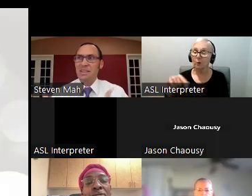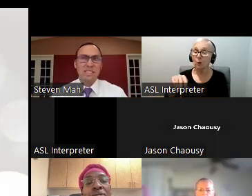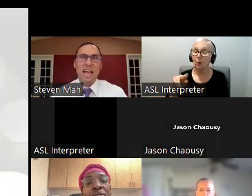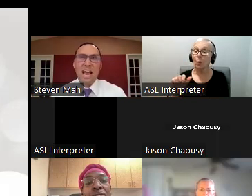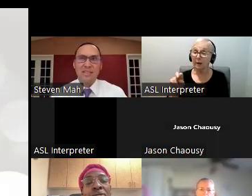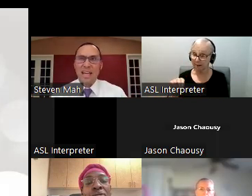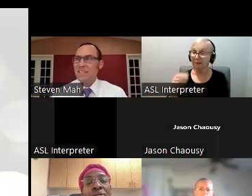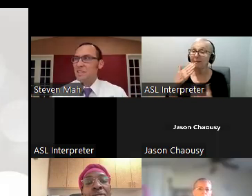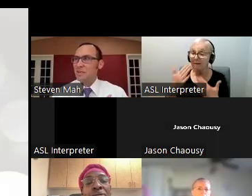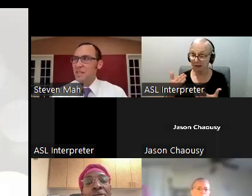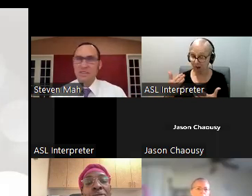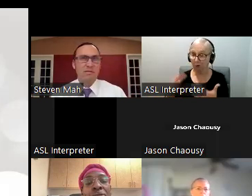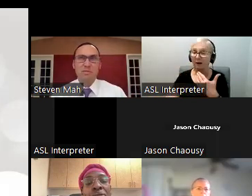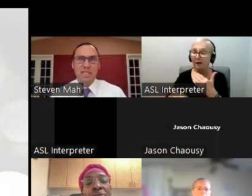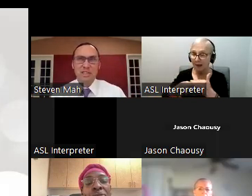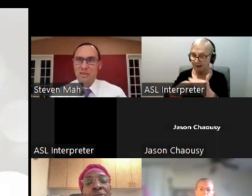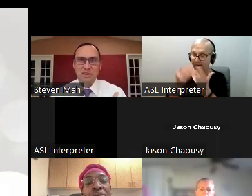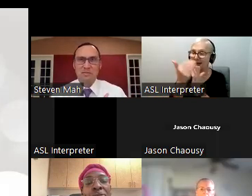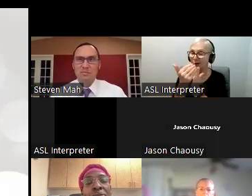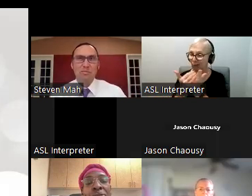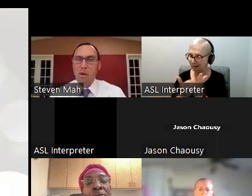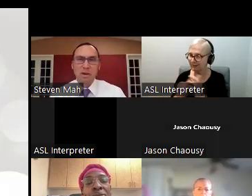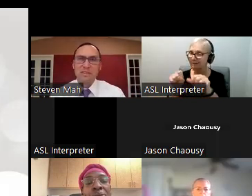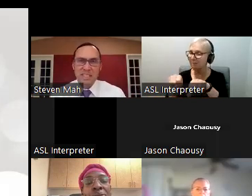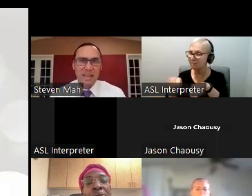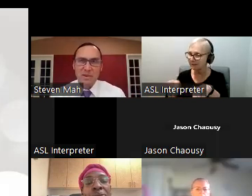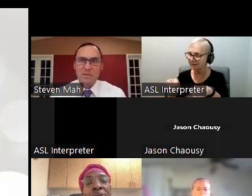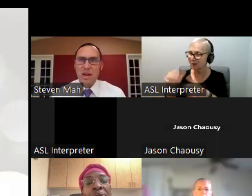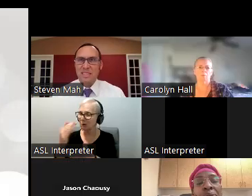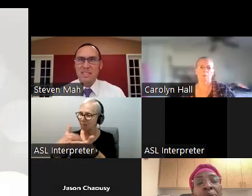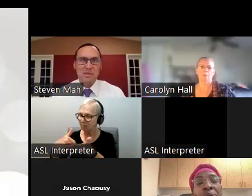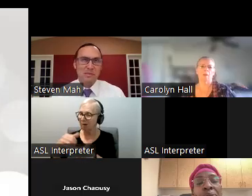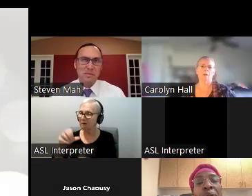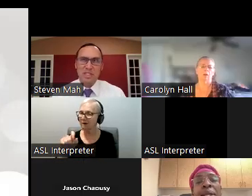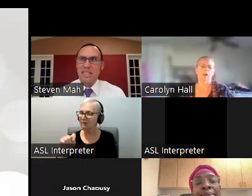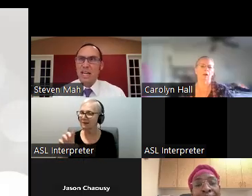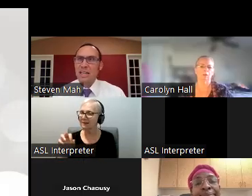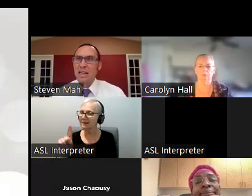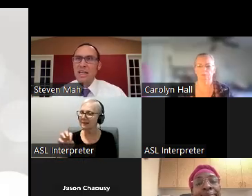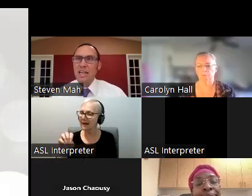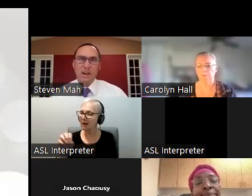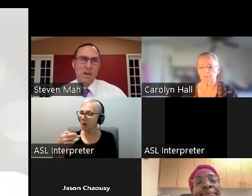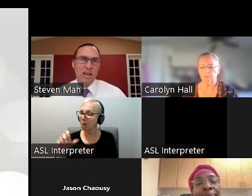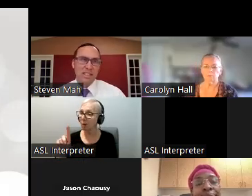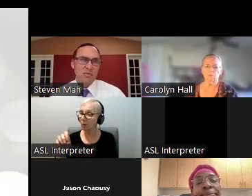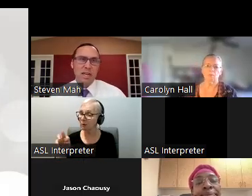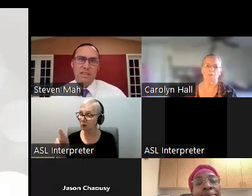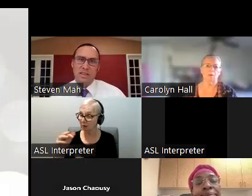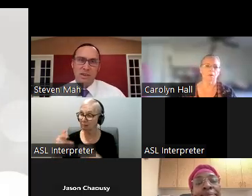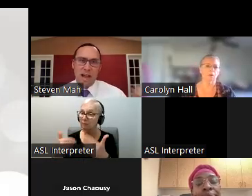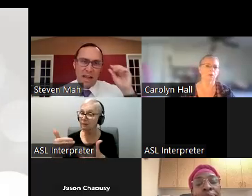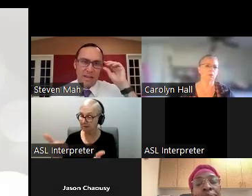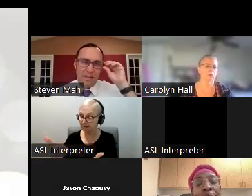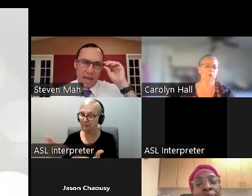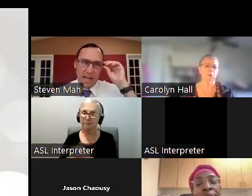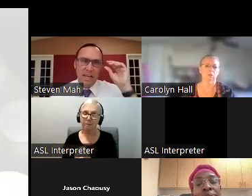I did add that to the list of potential parts of the stakeholder process and really appreciate that. If I could, I just wanted to